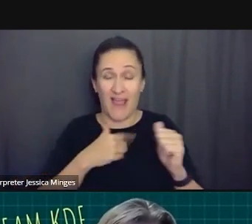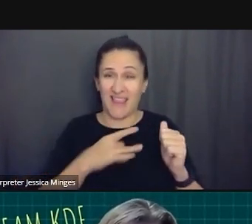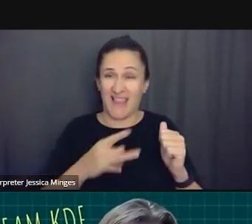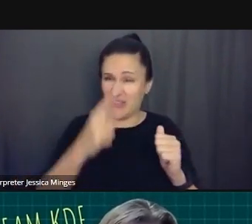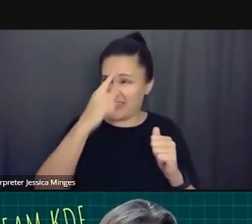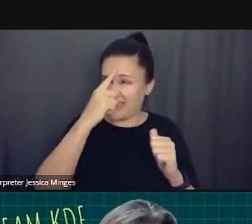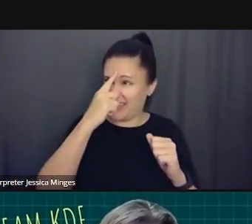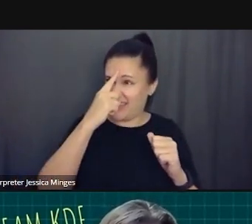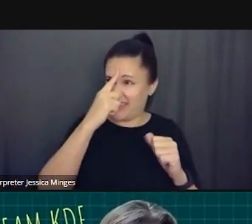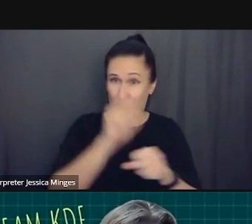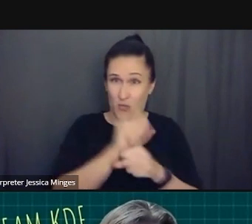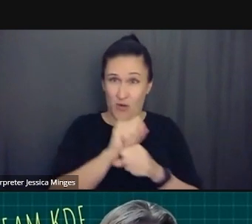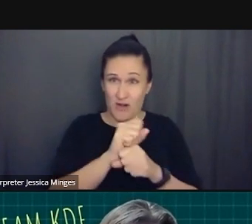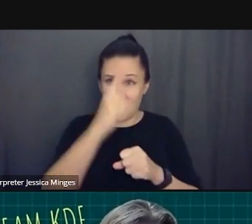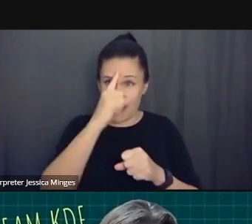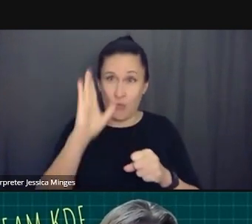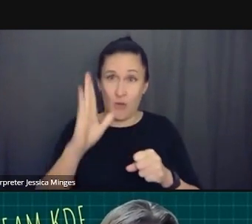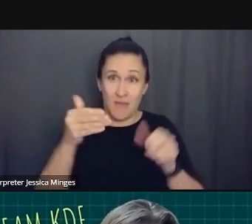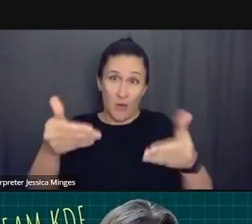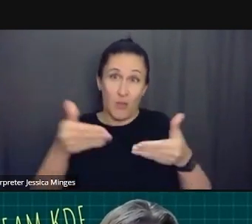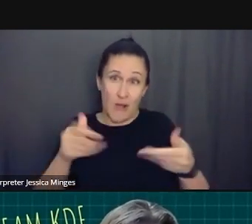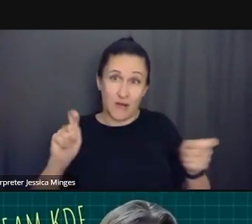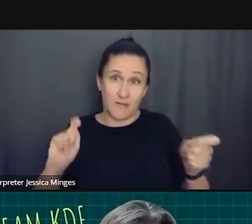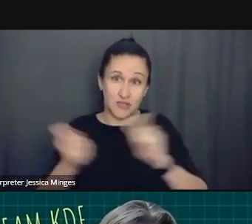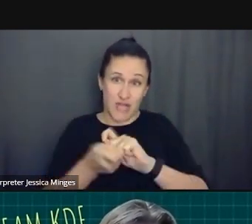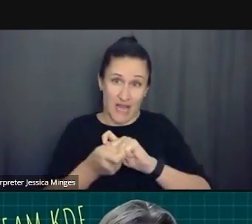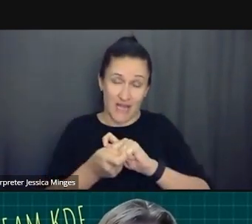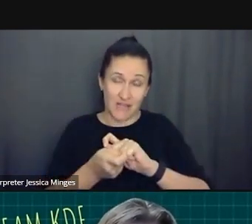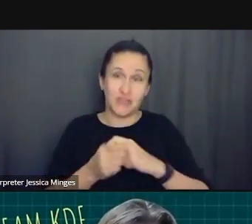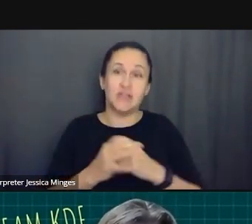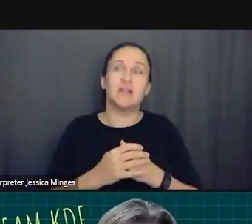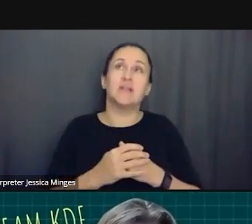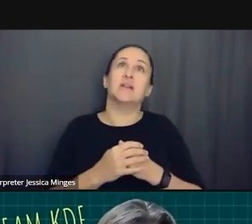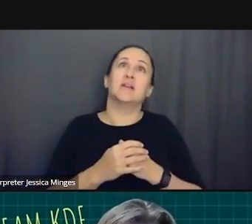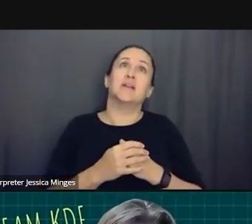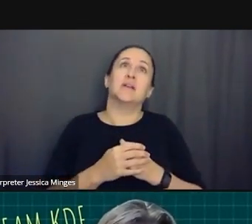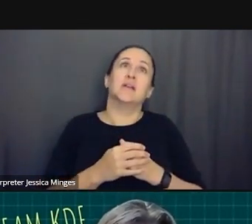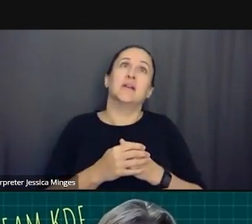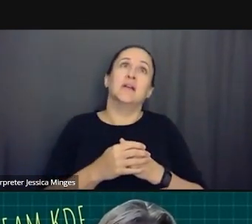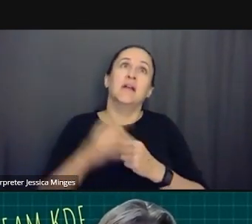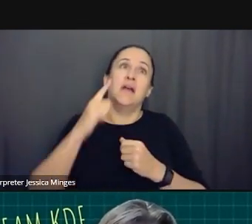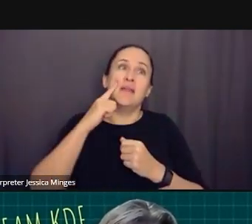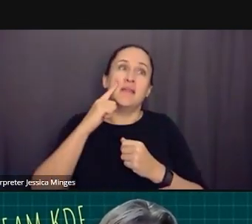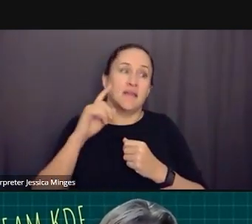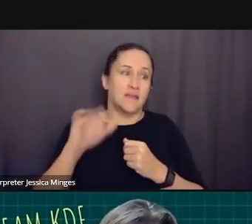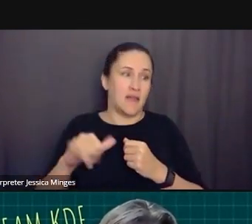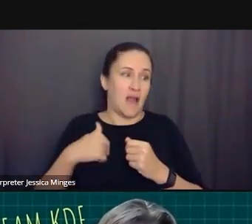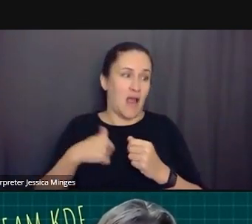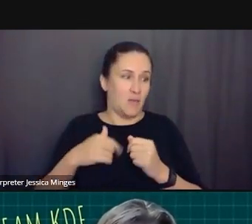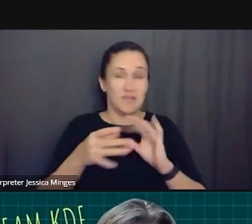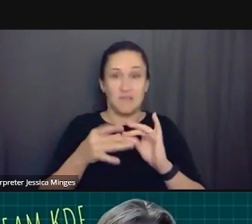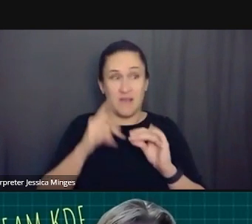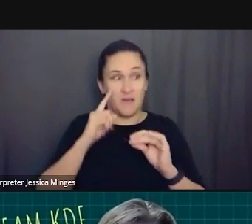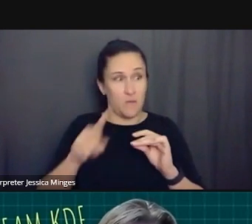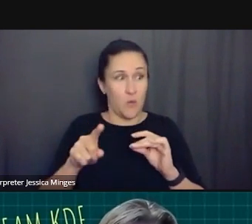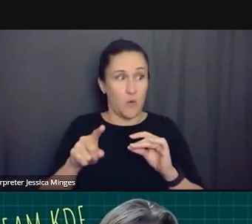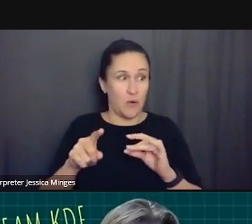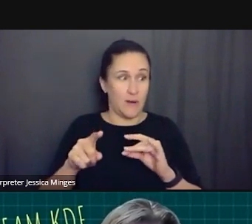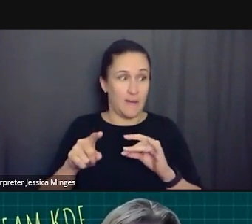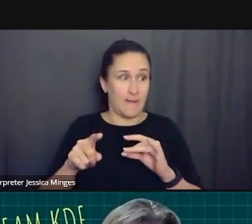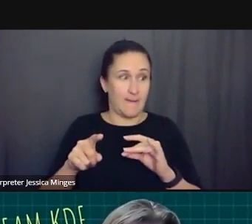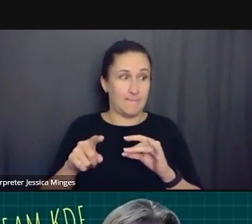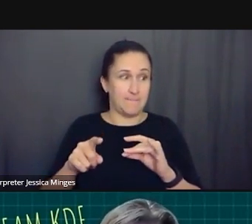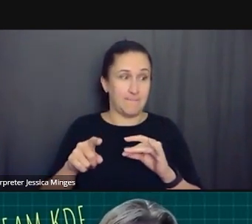think and work, I think that will be a welcomed change. I think that I'll speak on behalf of the